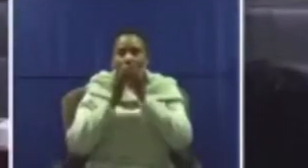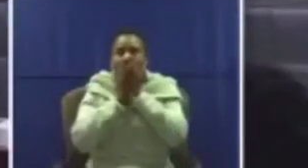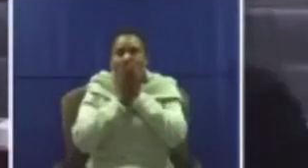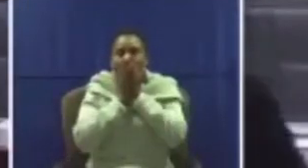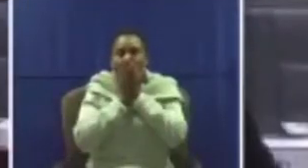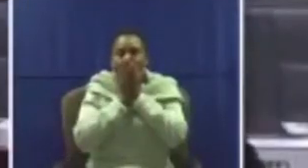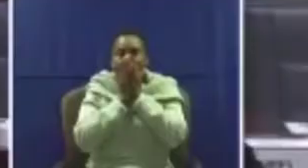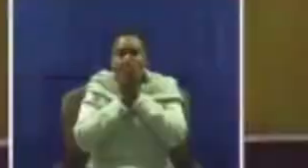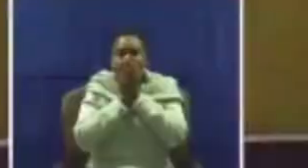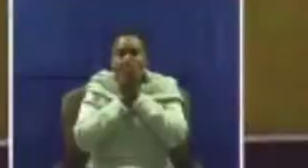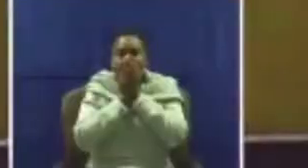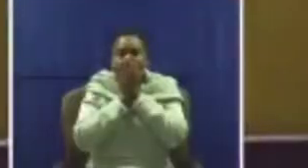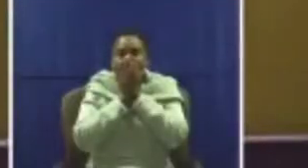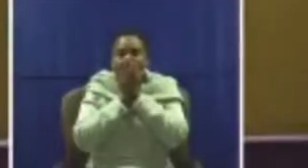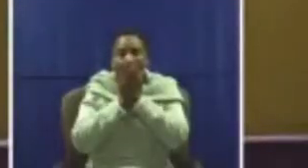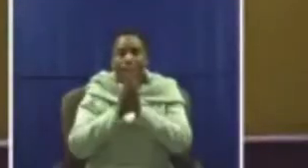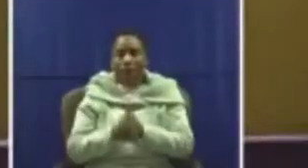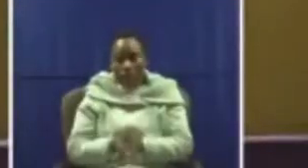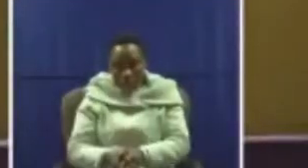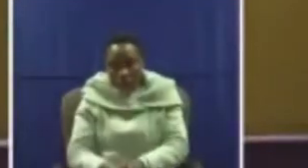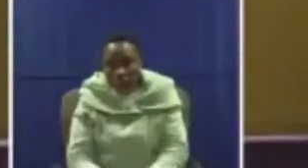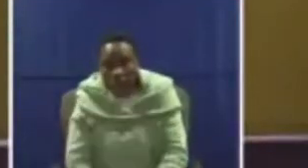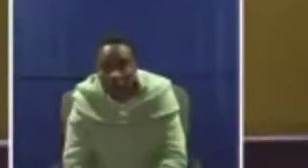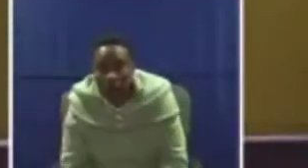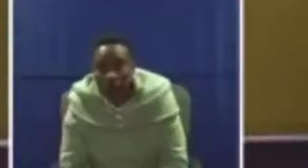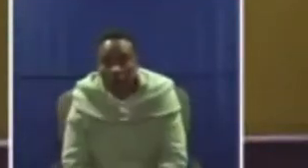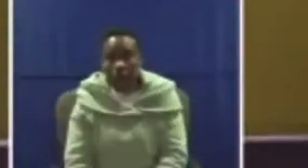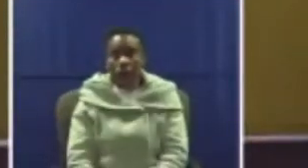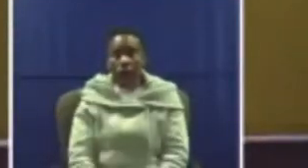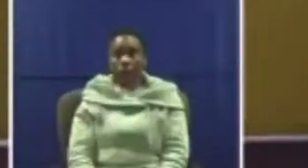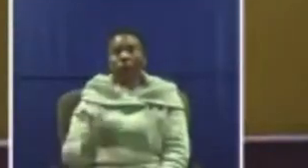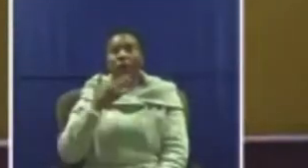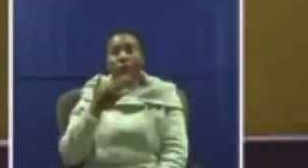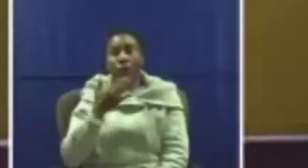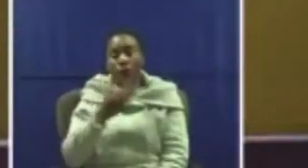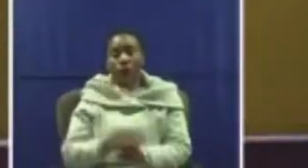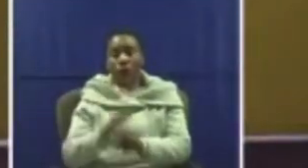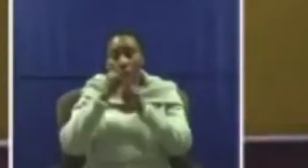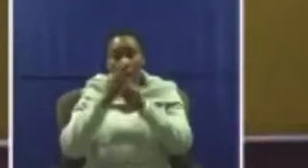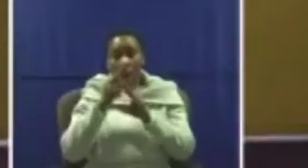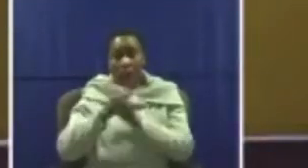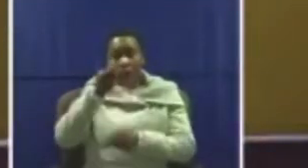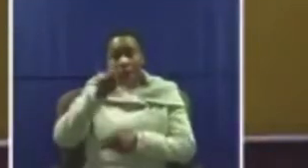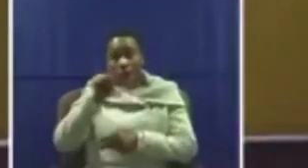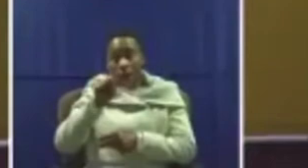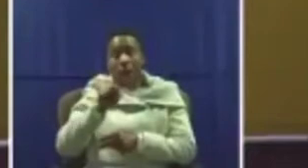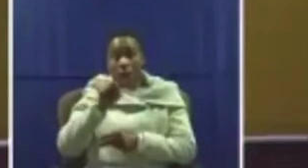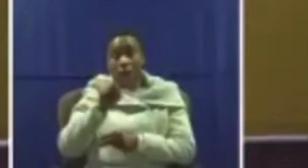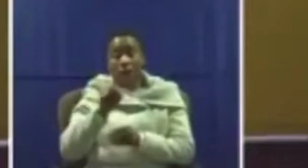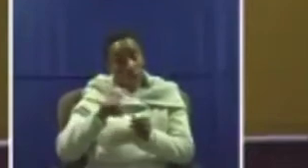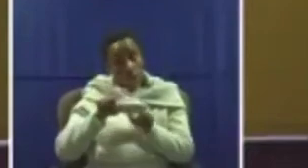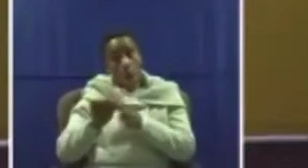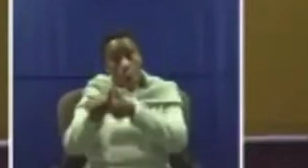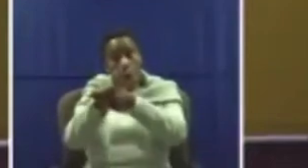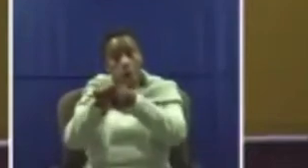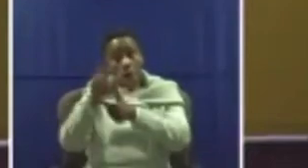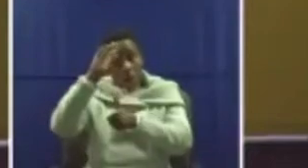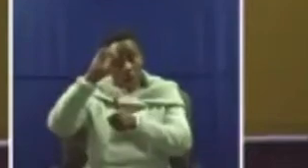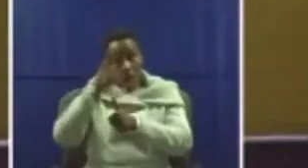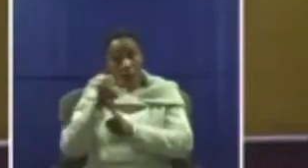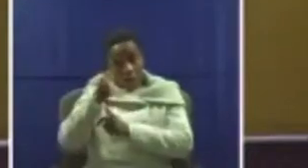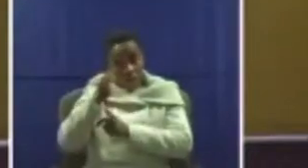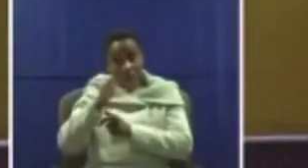Thank you very much, Honorable Ntlangwini. You may as well follow him. Remember, you shouldn't be here.